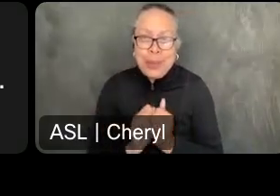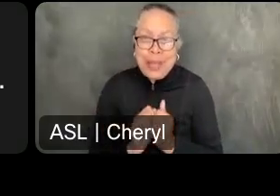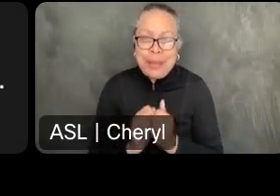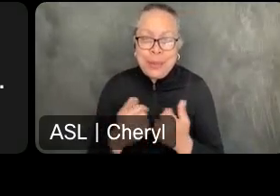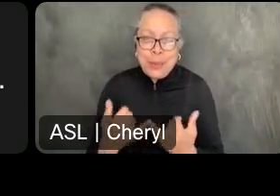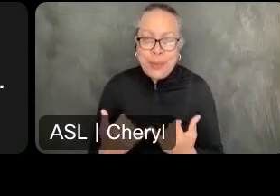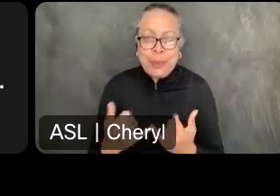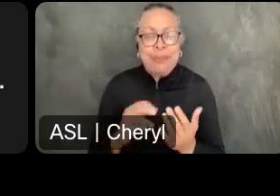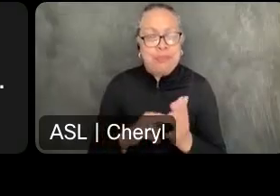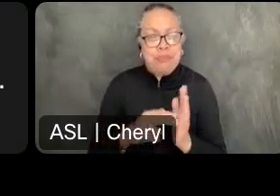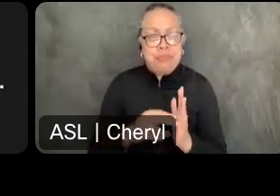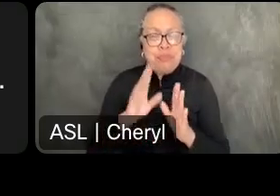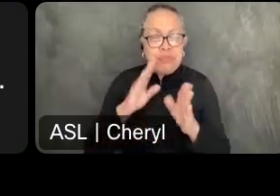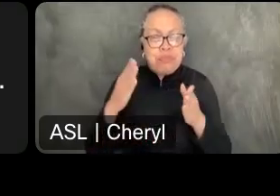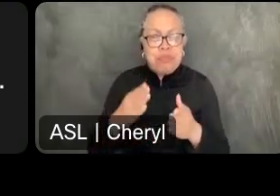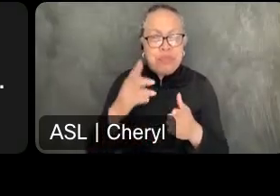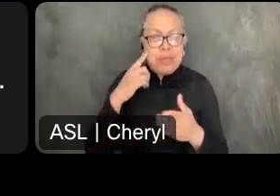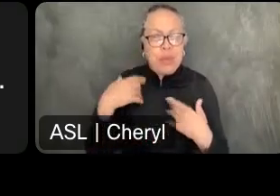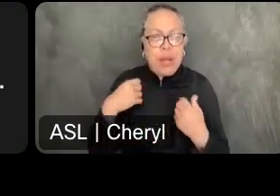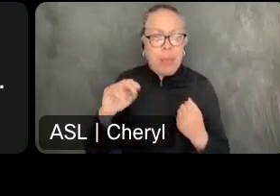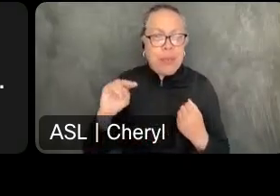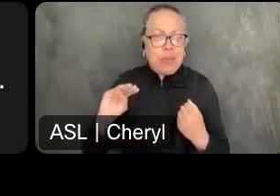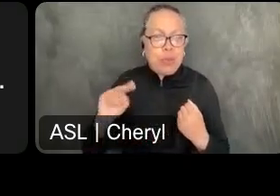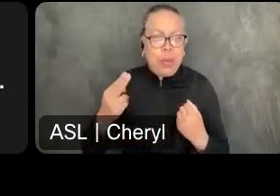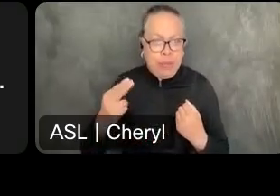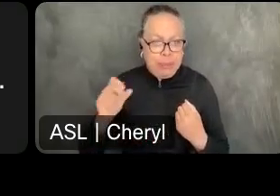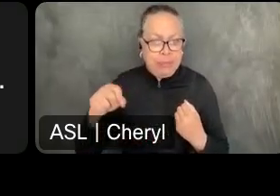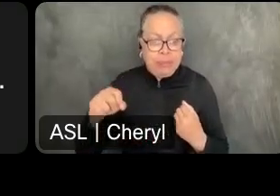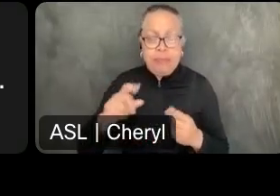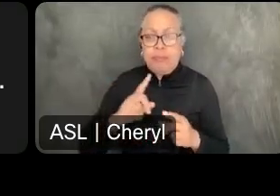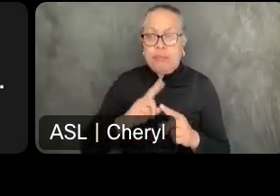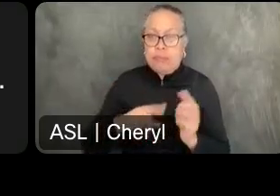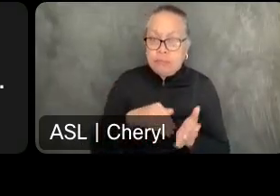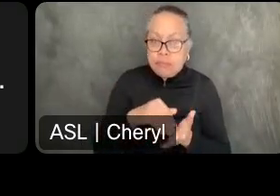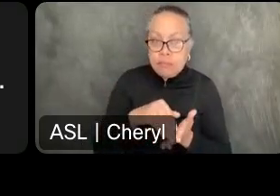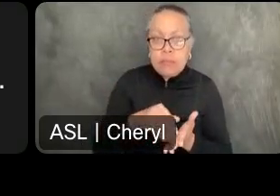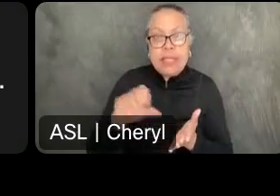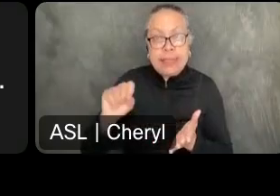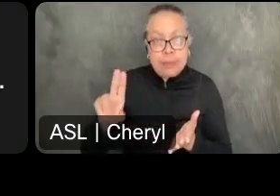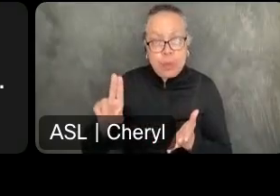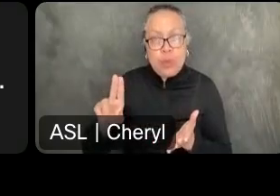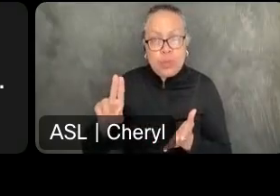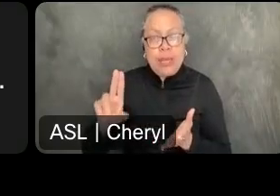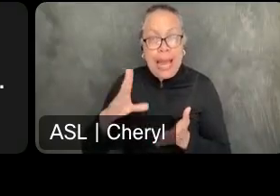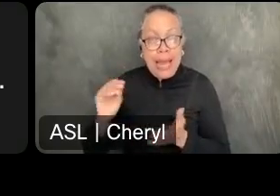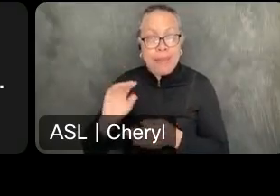focused on mental health, but very often there are experiences of substance use coercion as well.